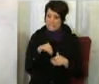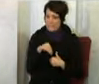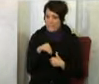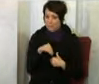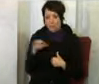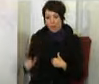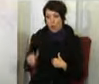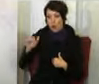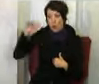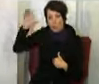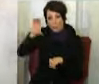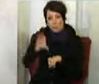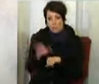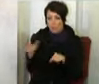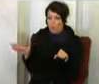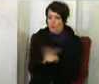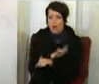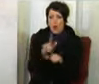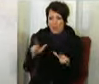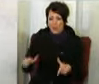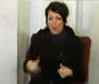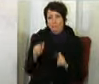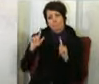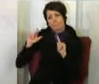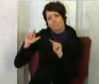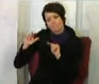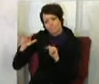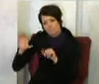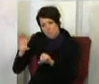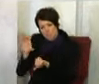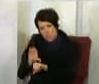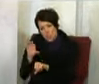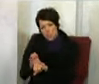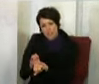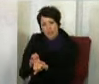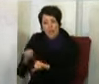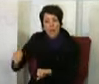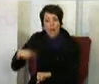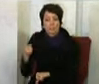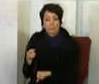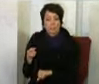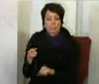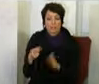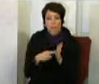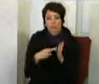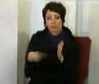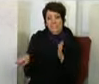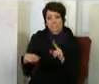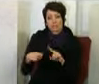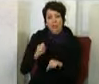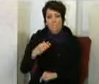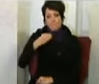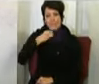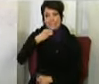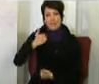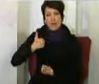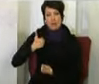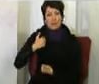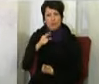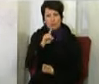I'd grown up in church my entire life and had attended church consistently all the way up until my discharge from the military. I was